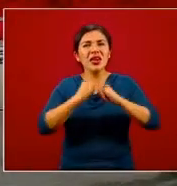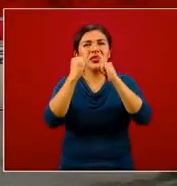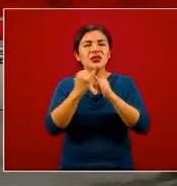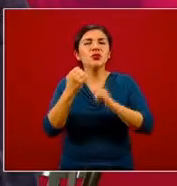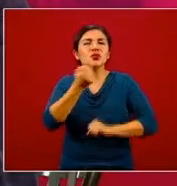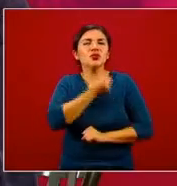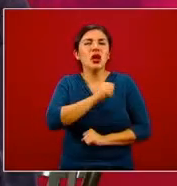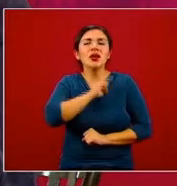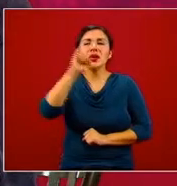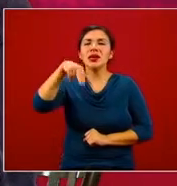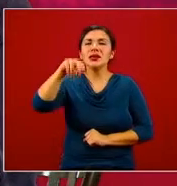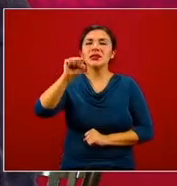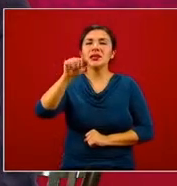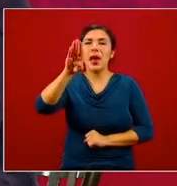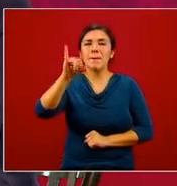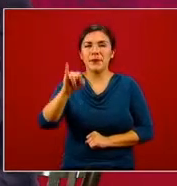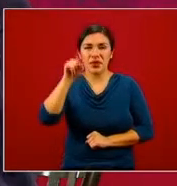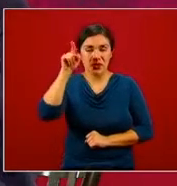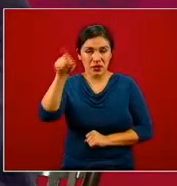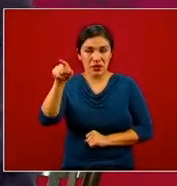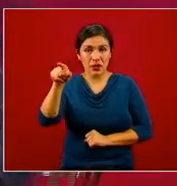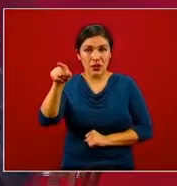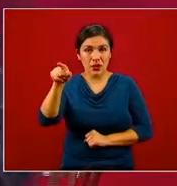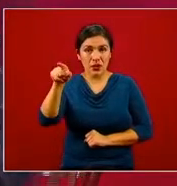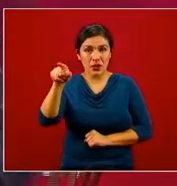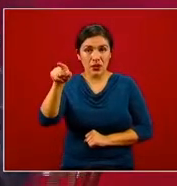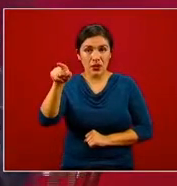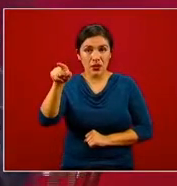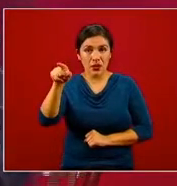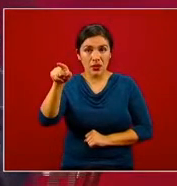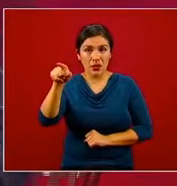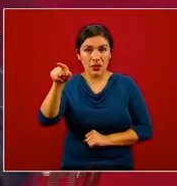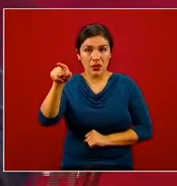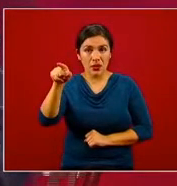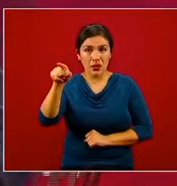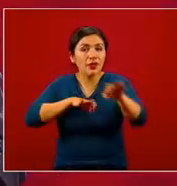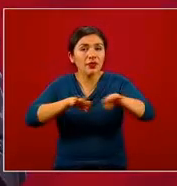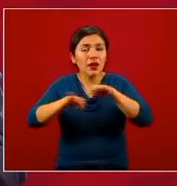oxygen levels. So people who work in health promotion,